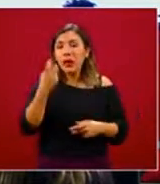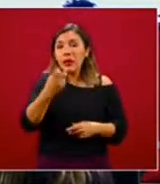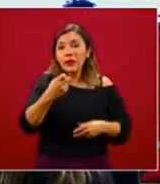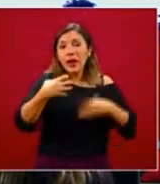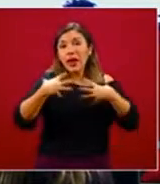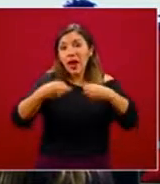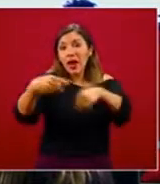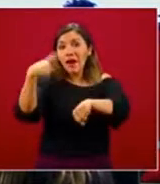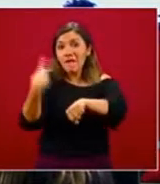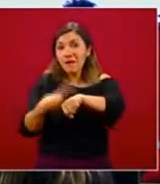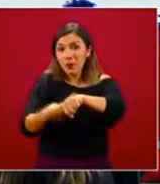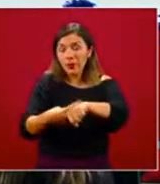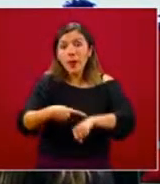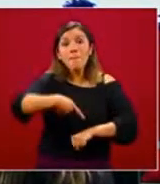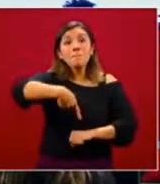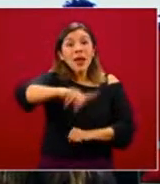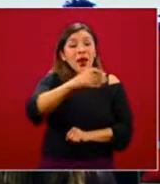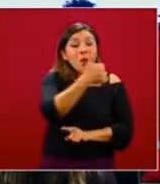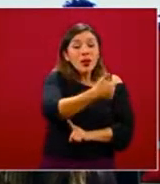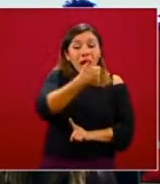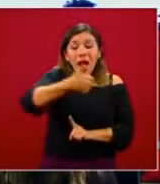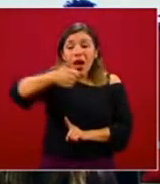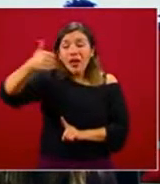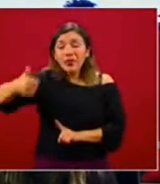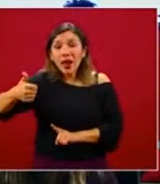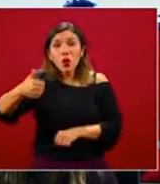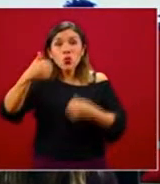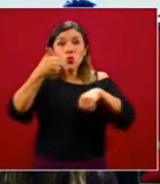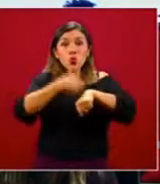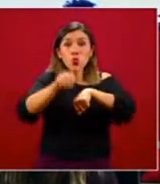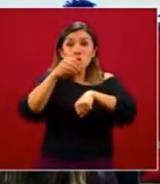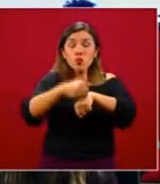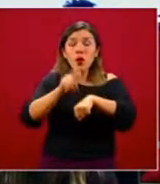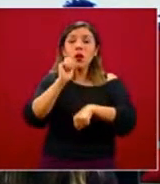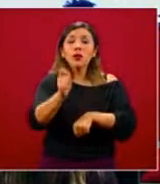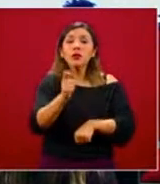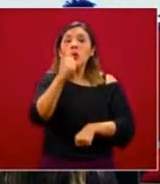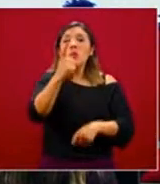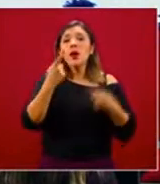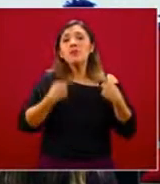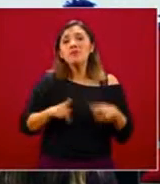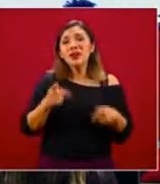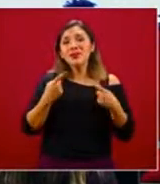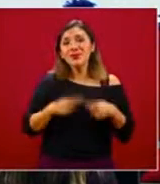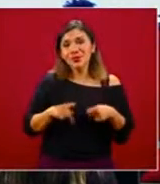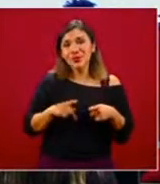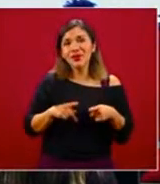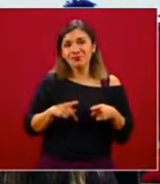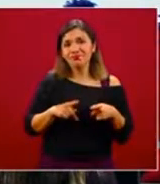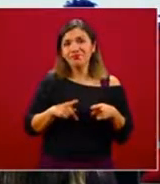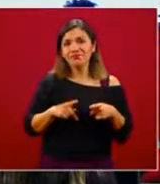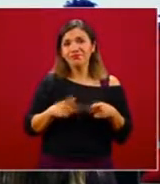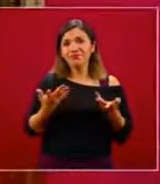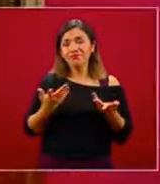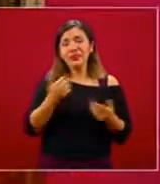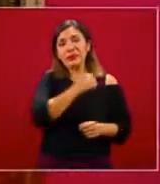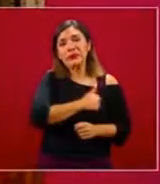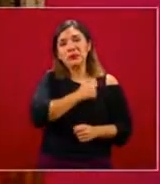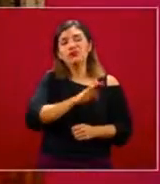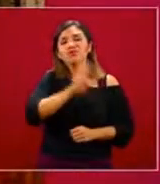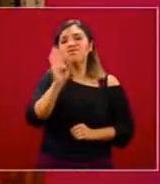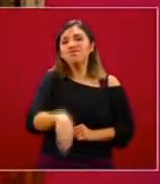show statistically how this epidemic looks like. But each of these numbers is a